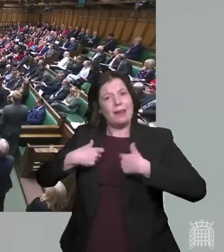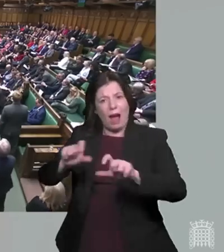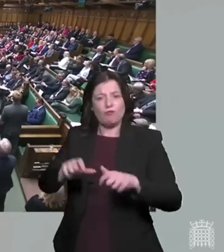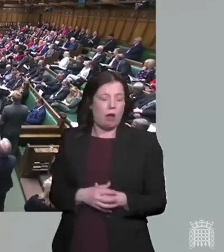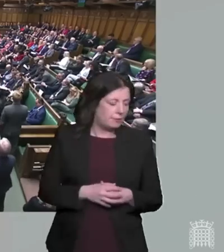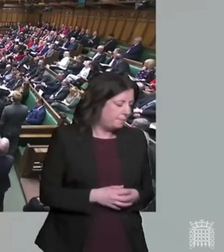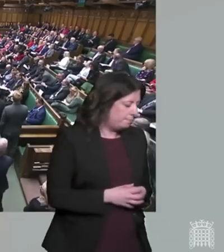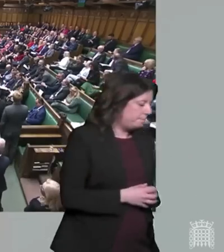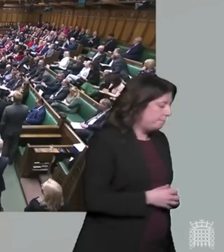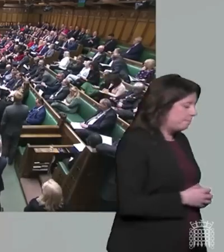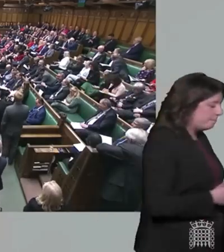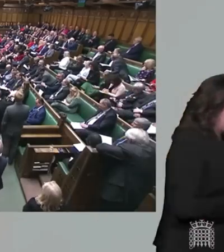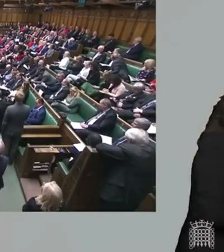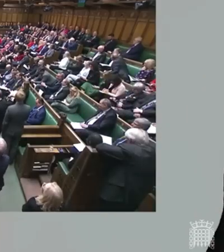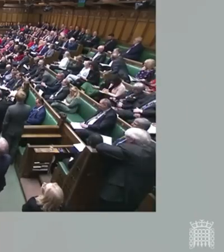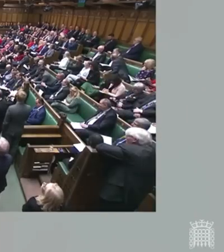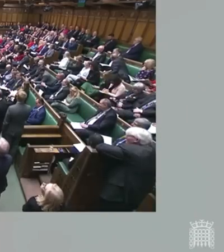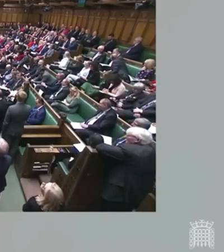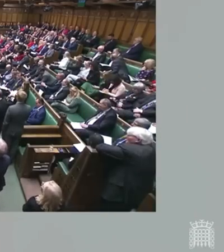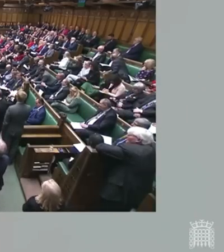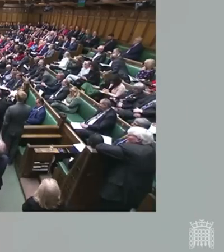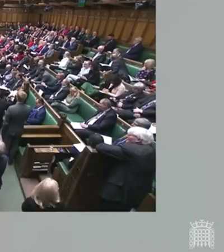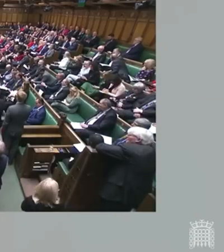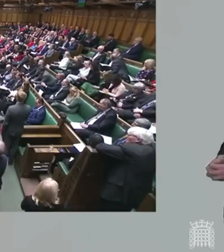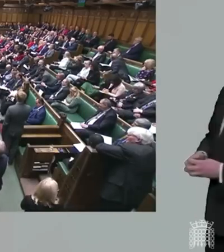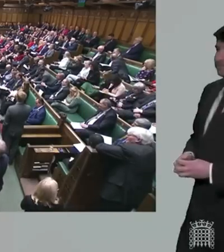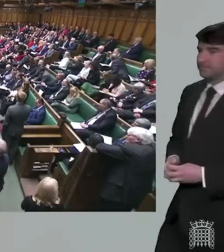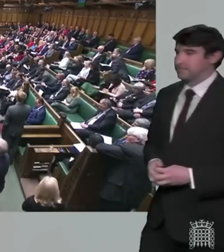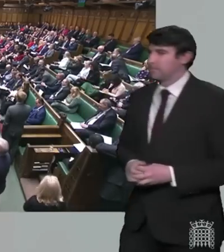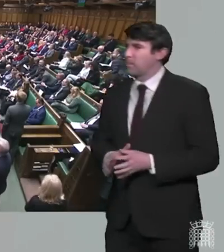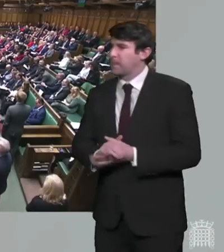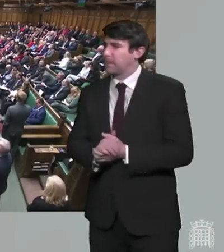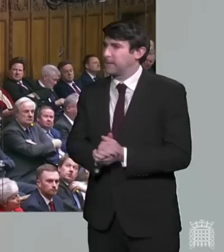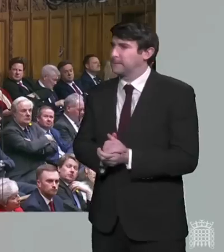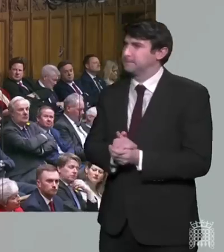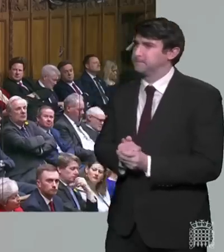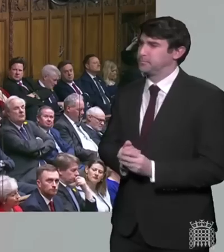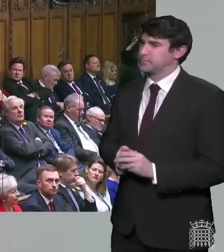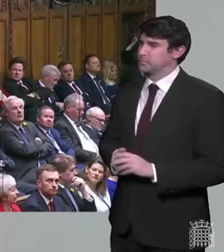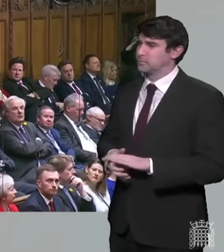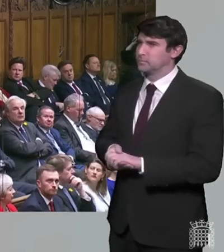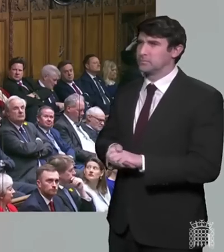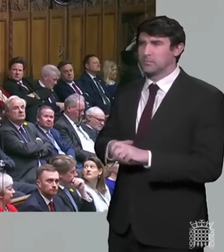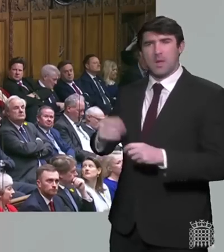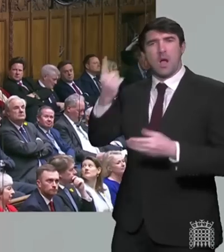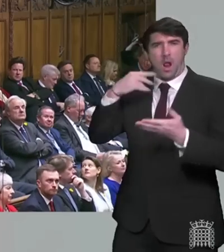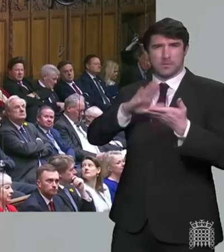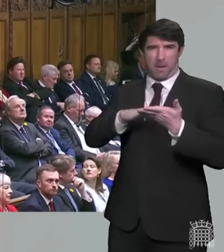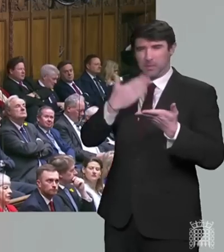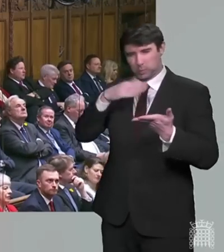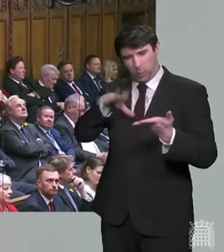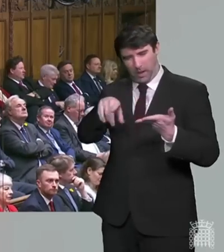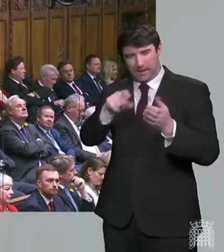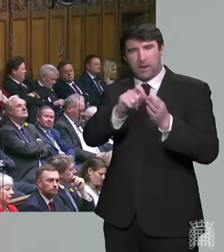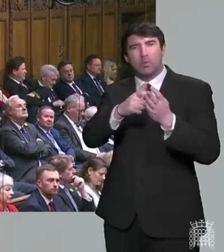Sunderland. Mr. Speaker, last month the Pines Primary School in Bracknell achieved a good rating in its Ofsted